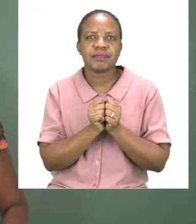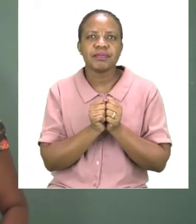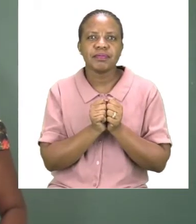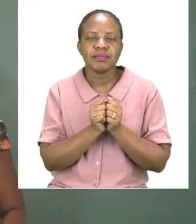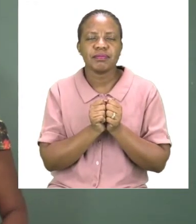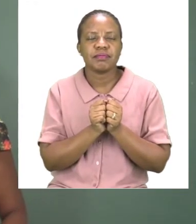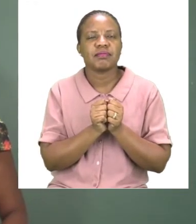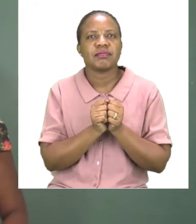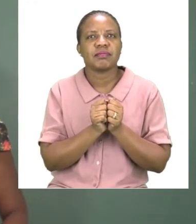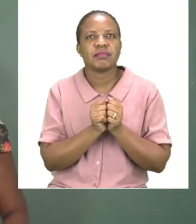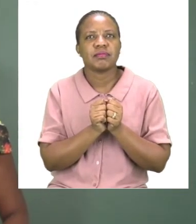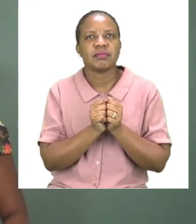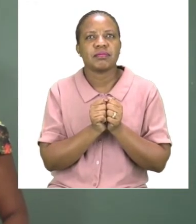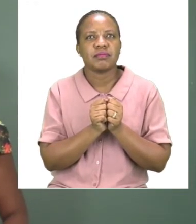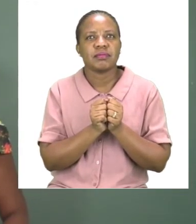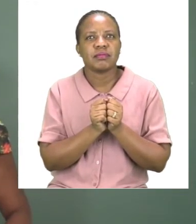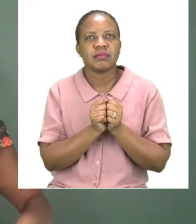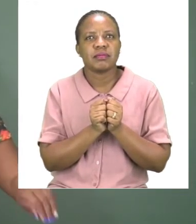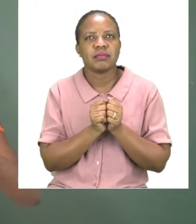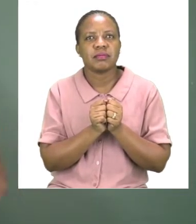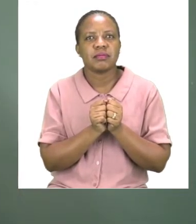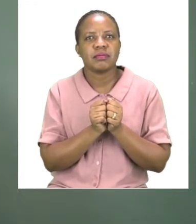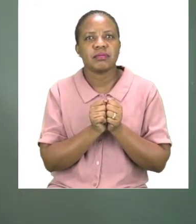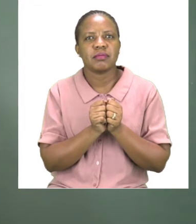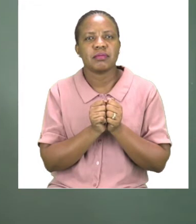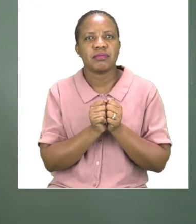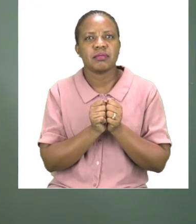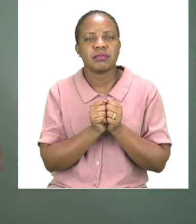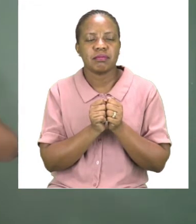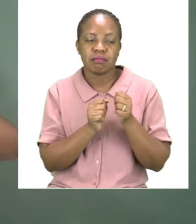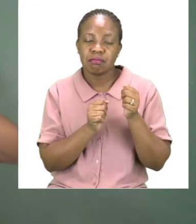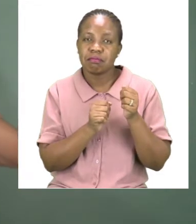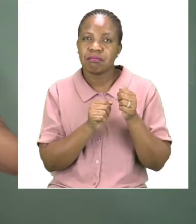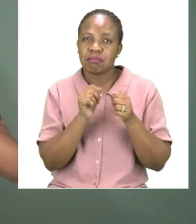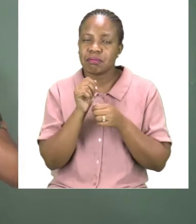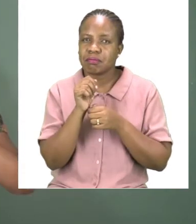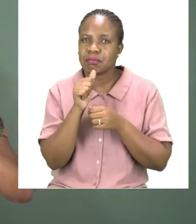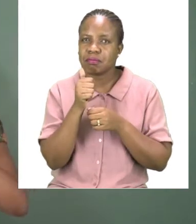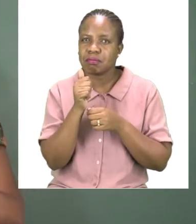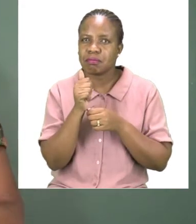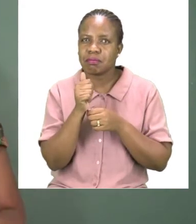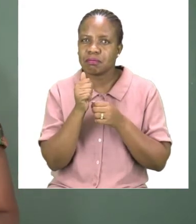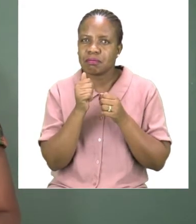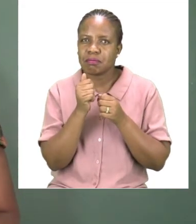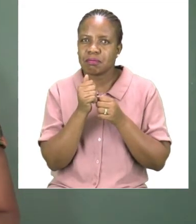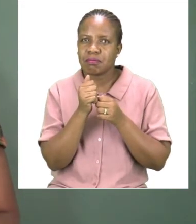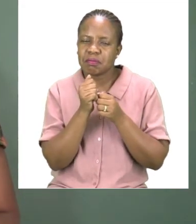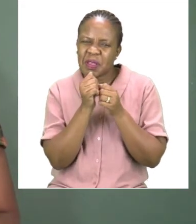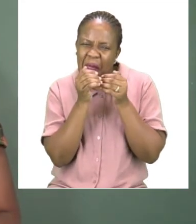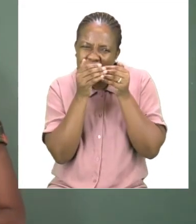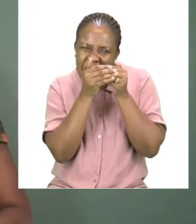nearly full. So I have my bottle that is nearly full.